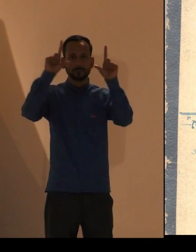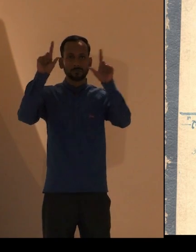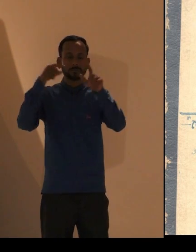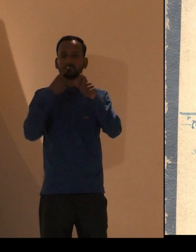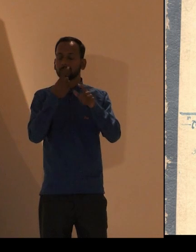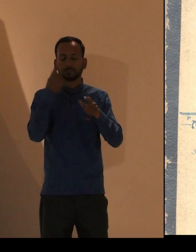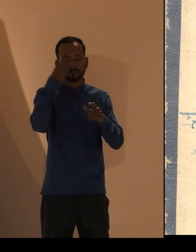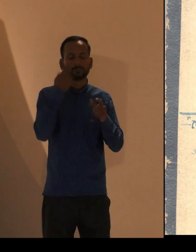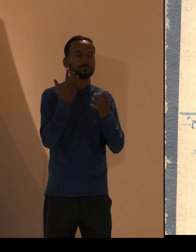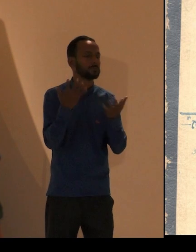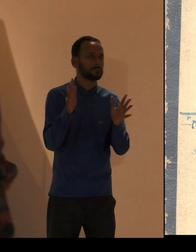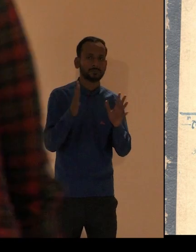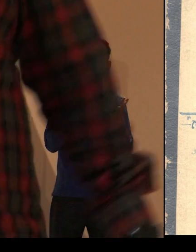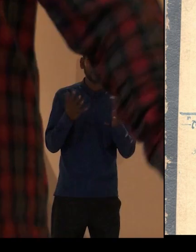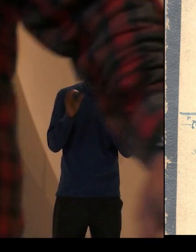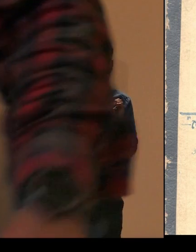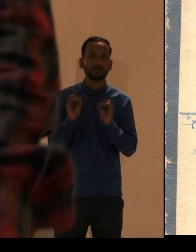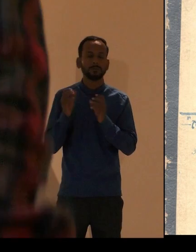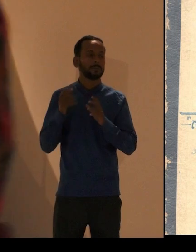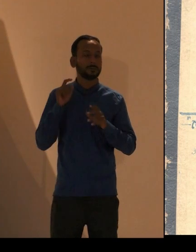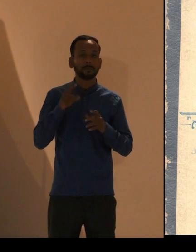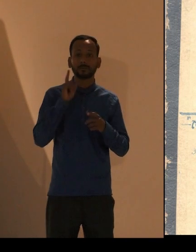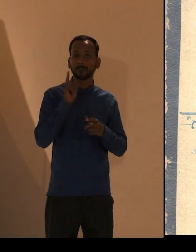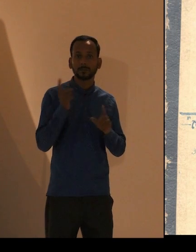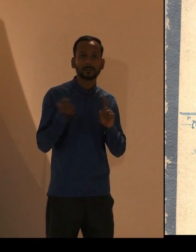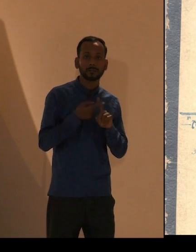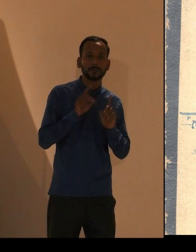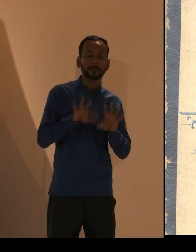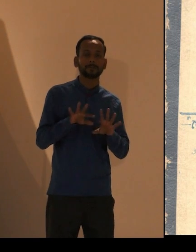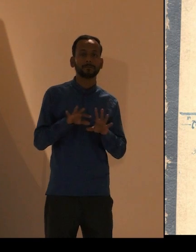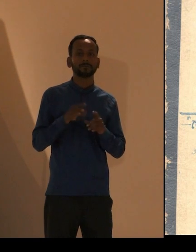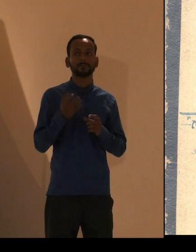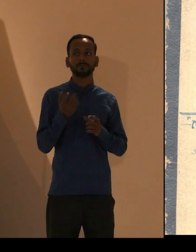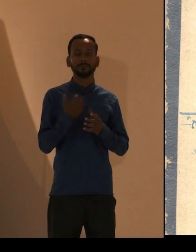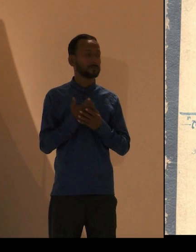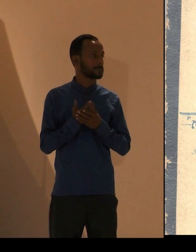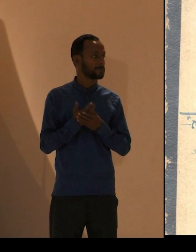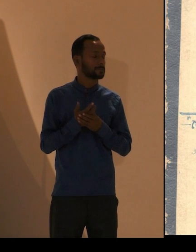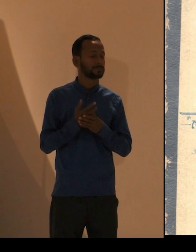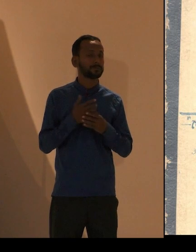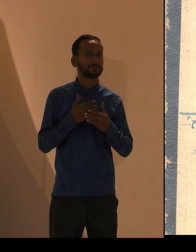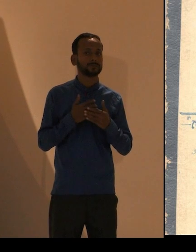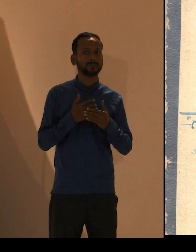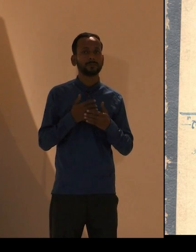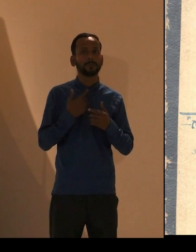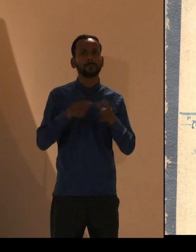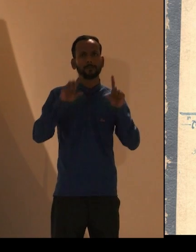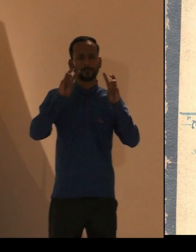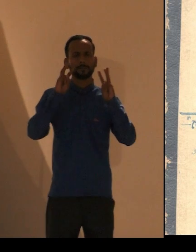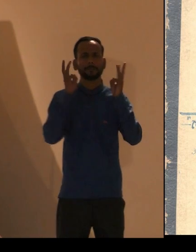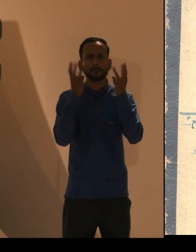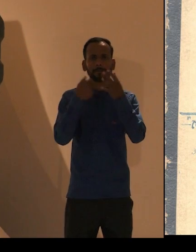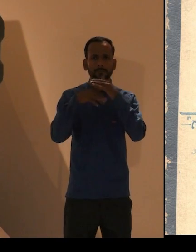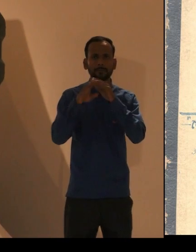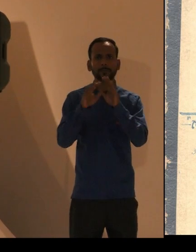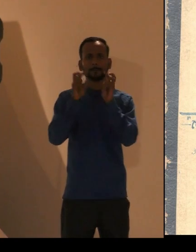are troubled questions, as we all know. But what we can't do through exhibitions and permanent